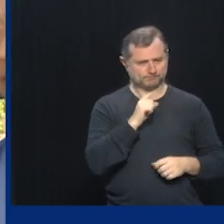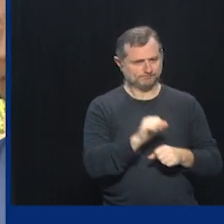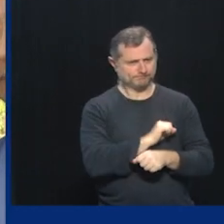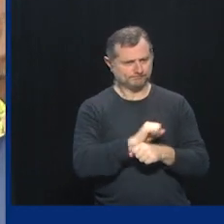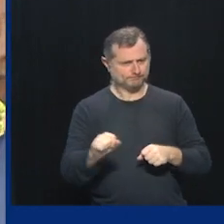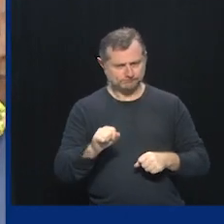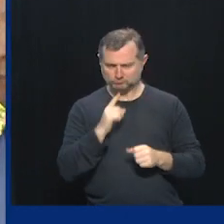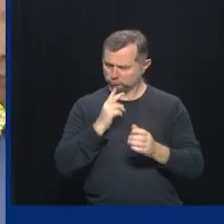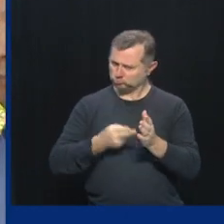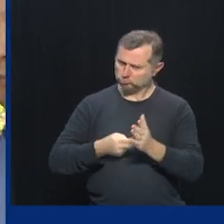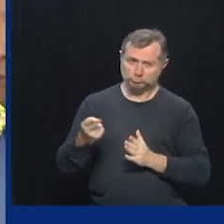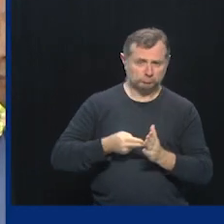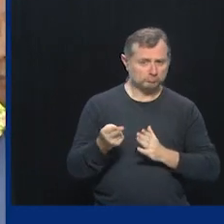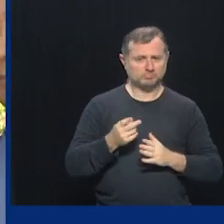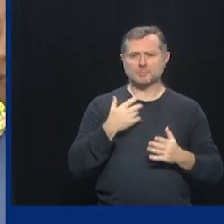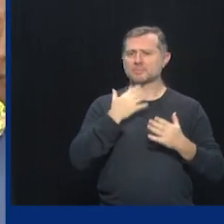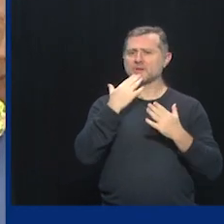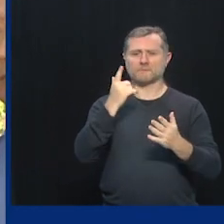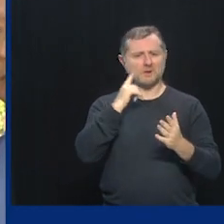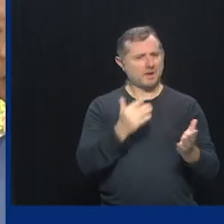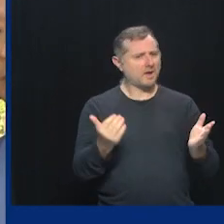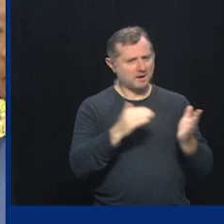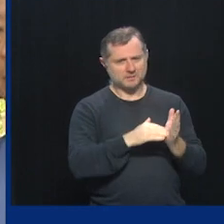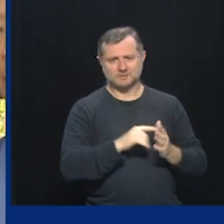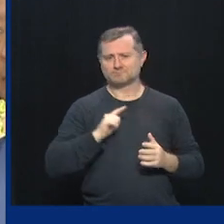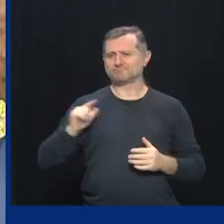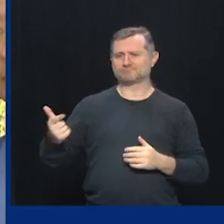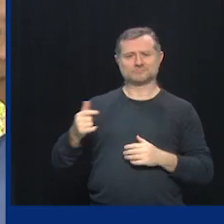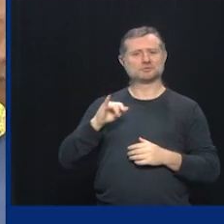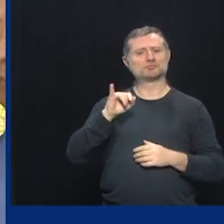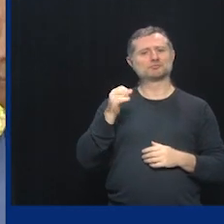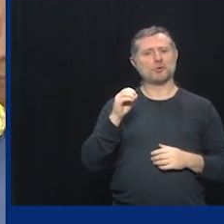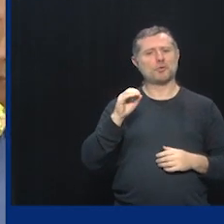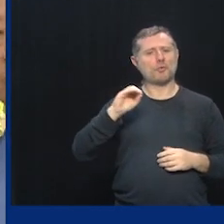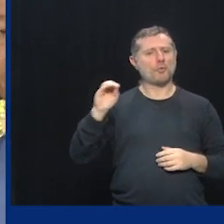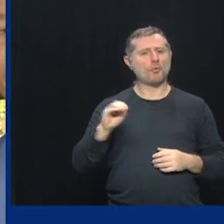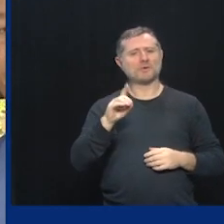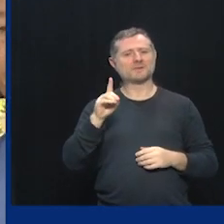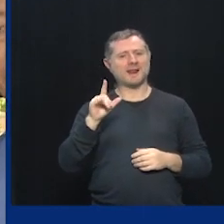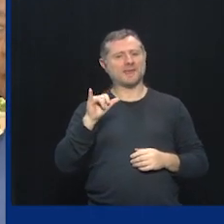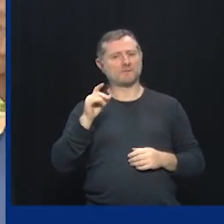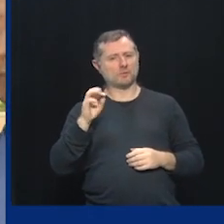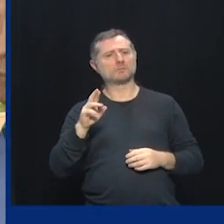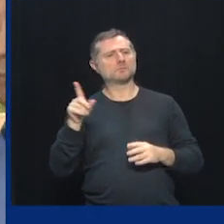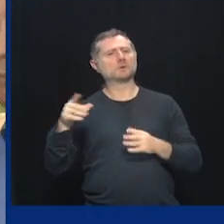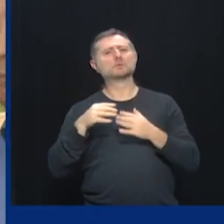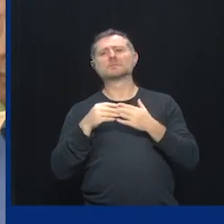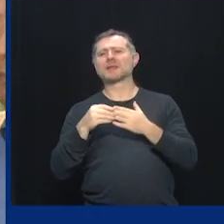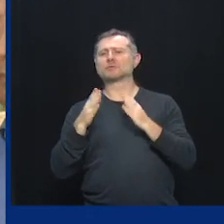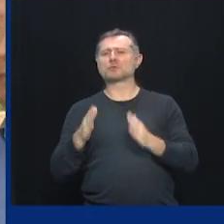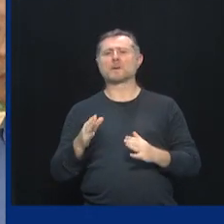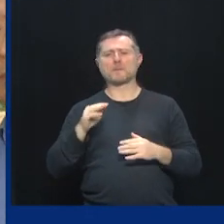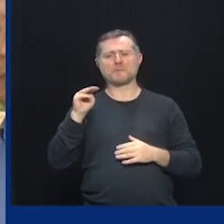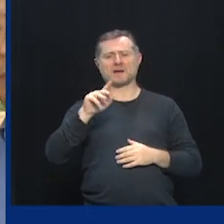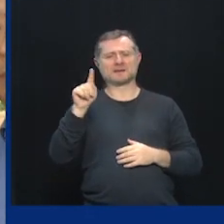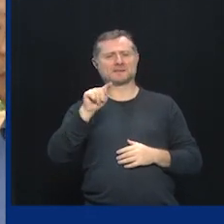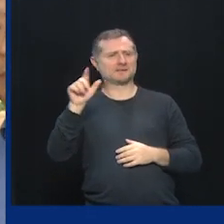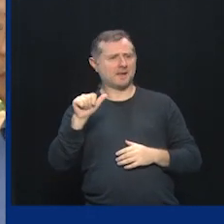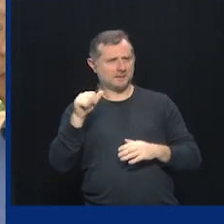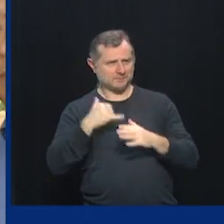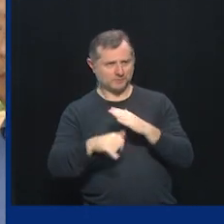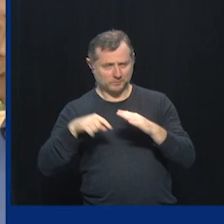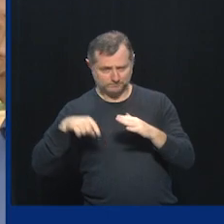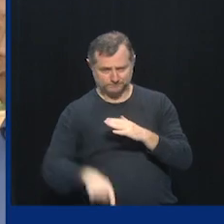everyone again for coming out, and I'll turn it over to Jan Oliver, our leader at the MTA, and thank him for everything he has done. A lot of sleepless